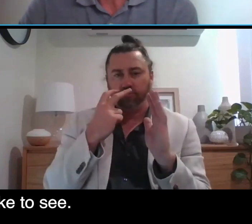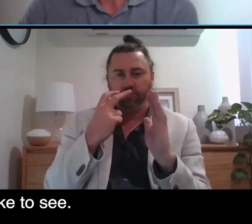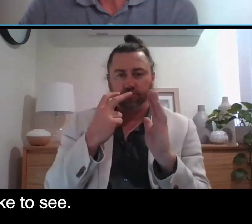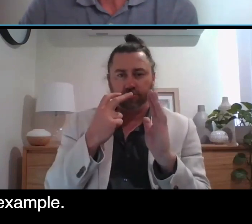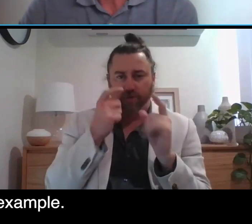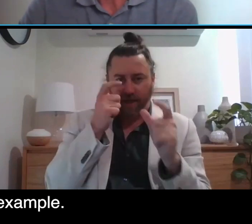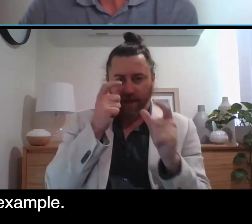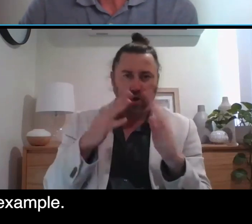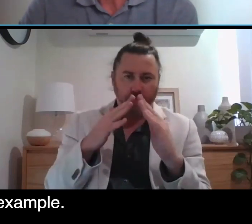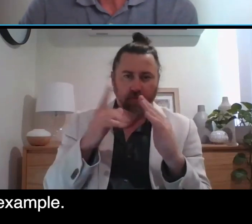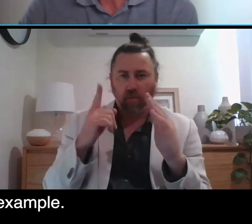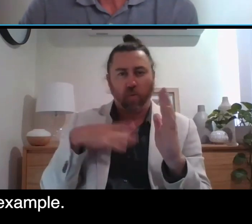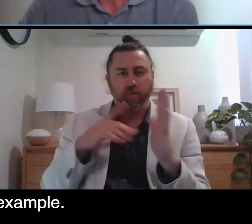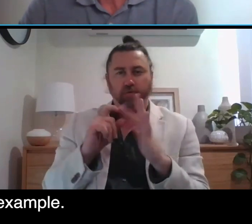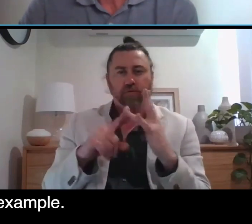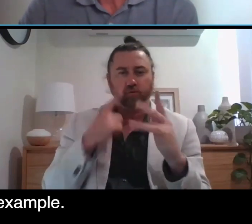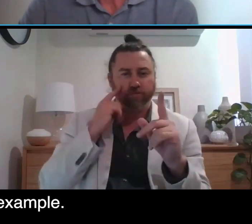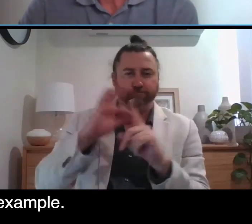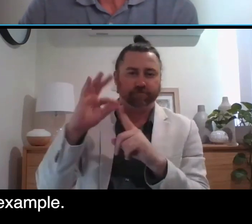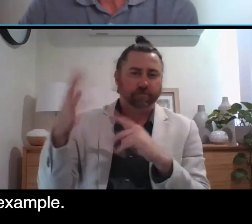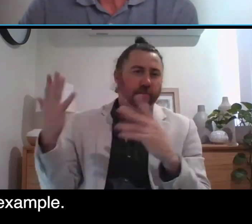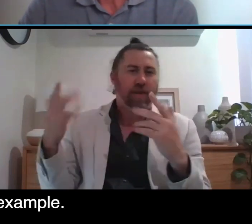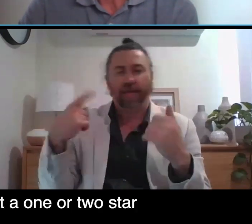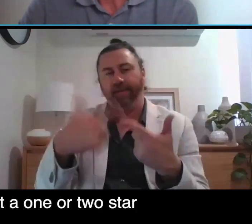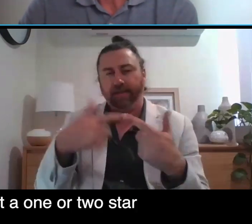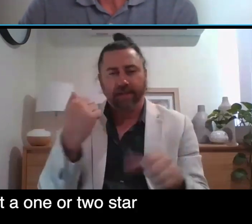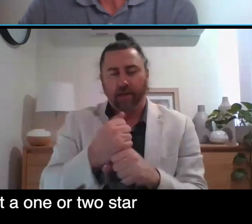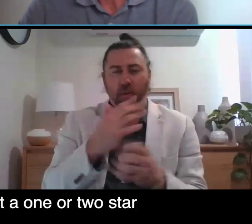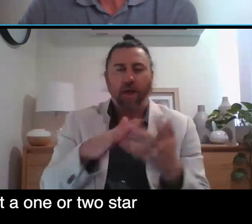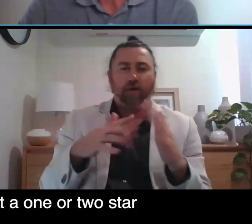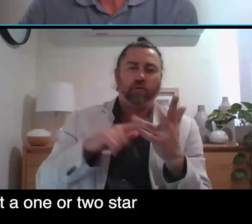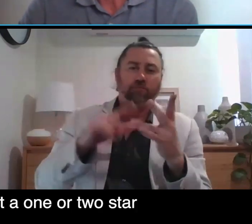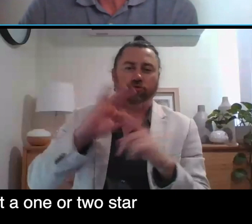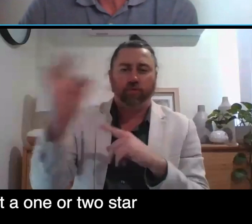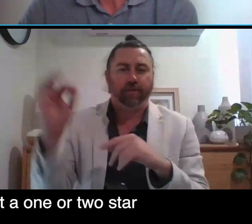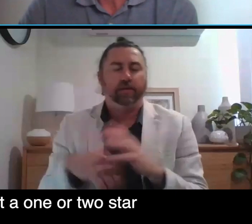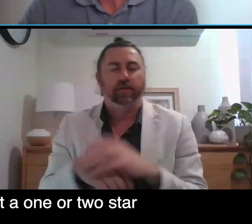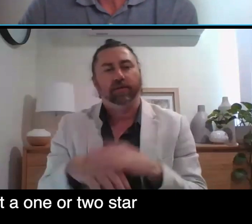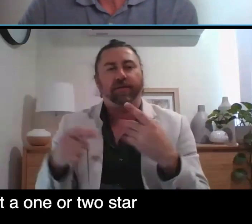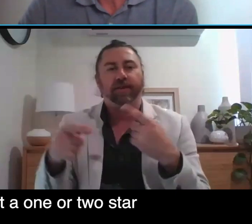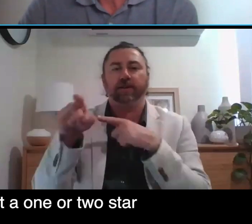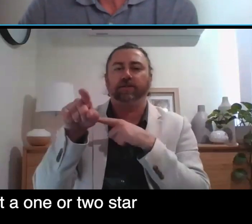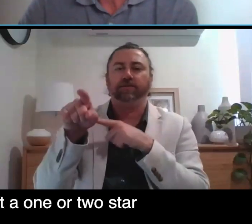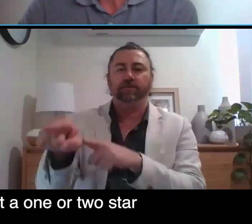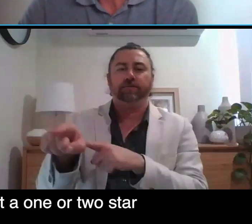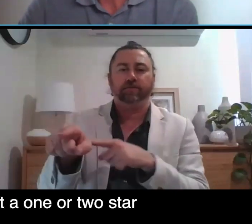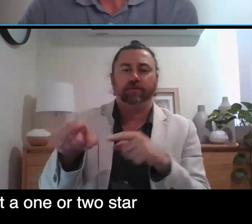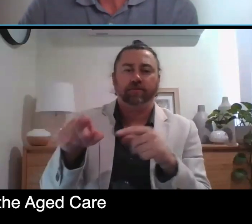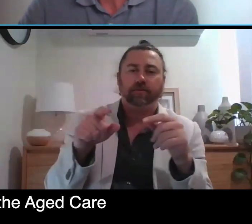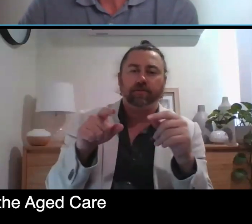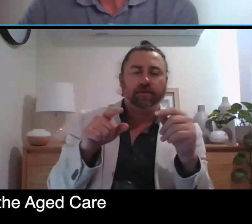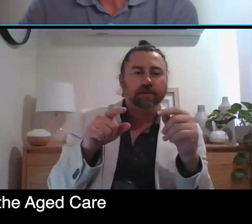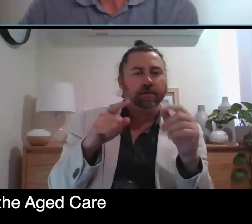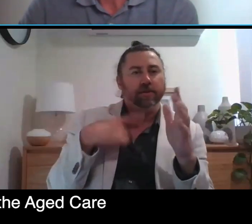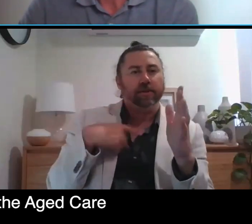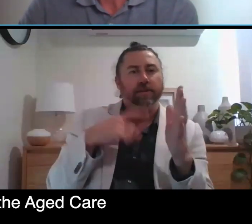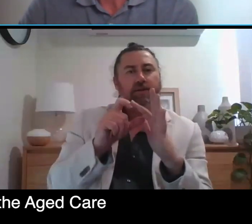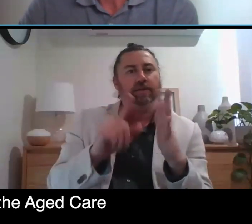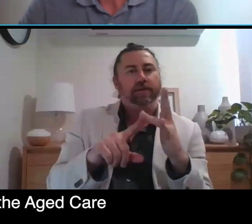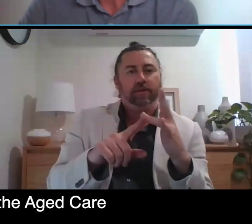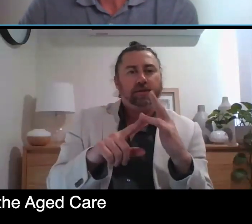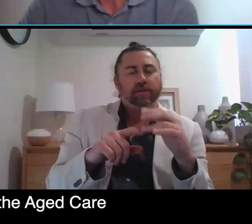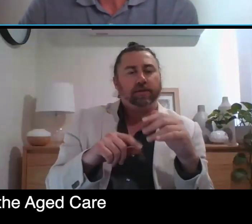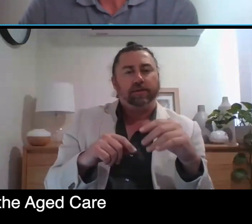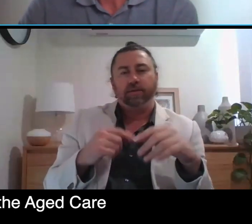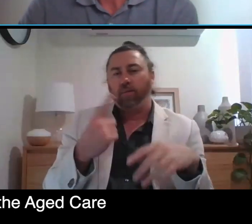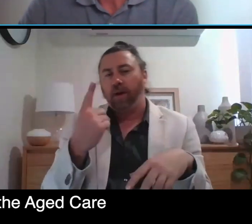about what they'd like to see. So that's just a practical example. Compliance, of course, if you've got a 1 or 2 star, you'll be